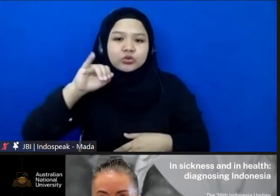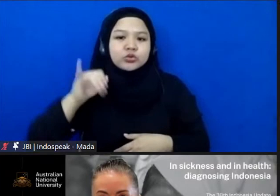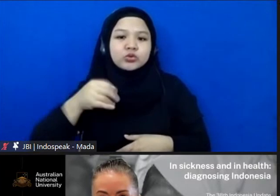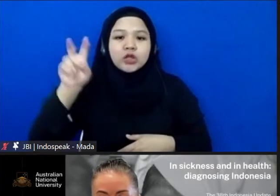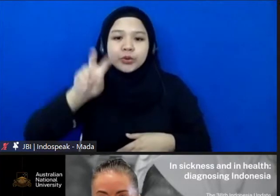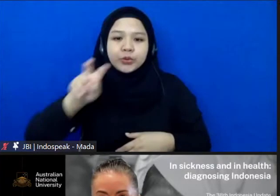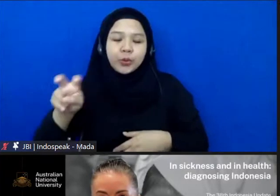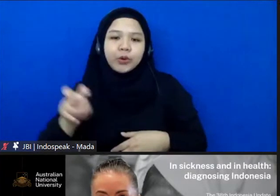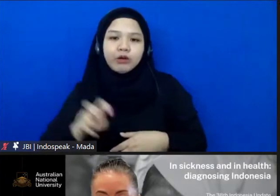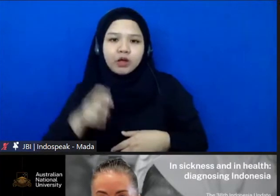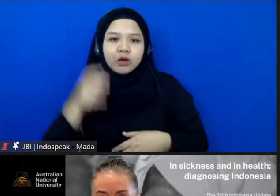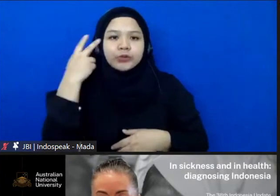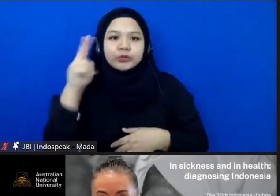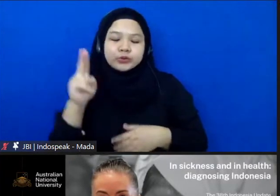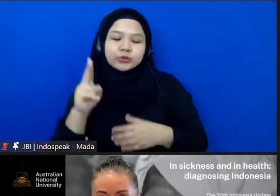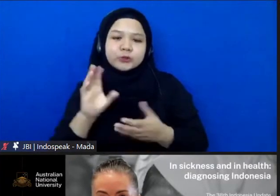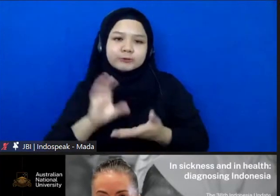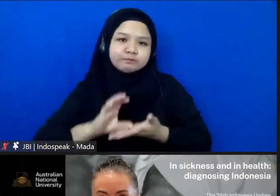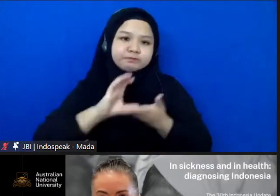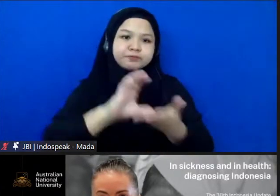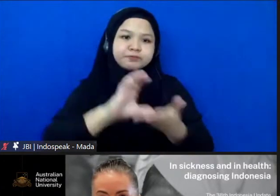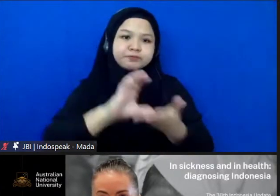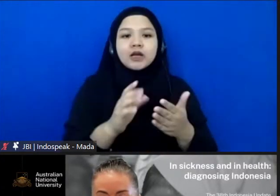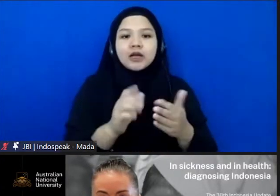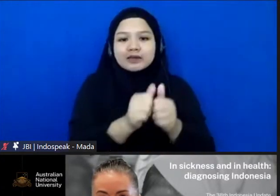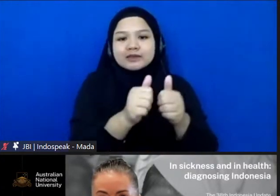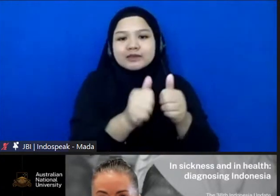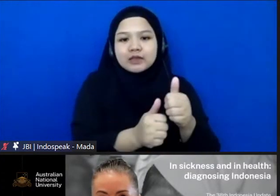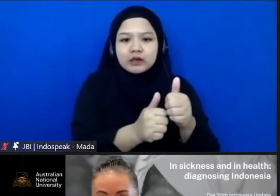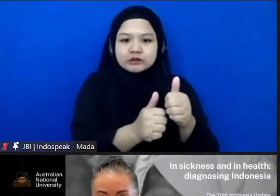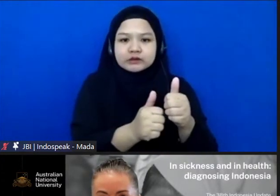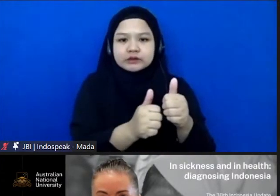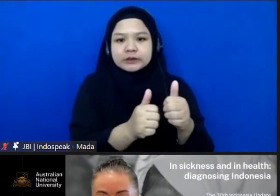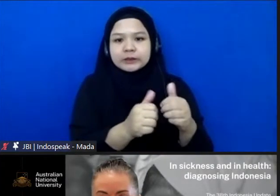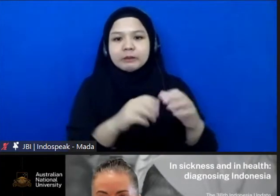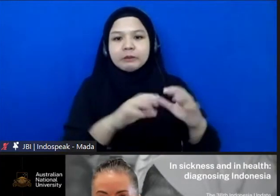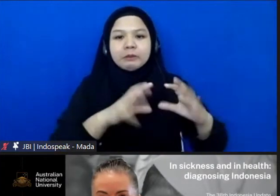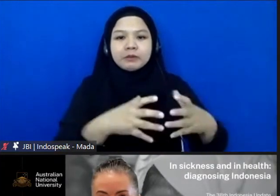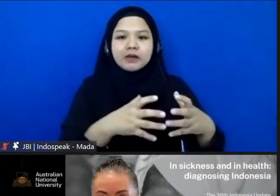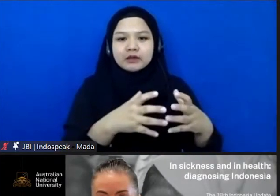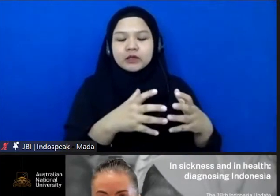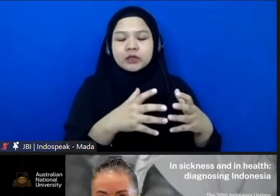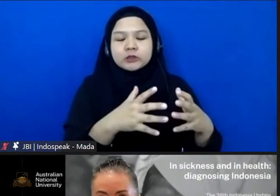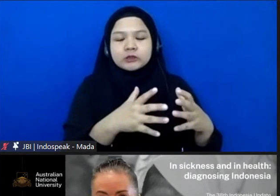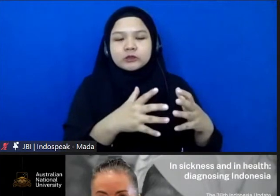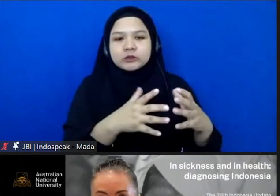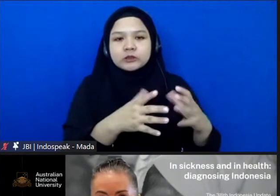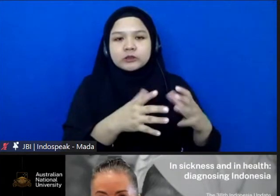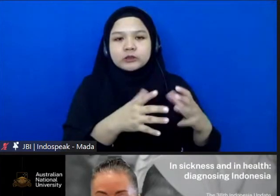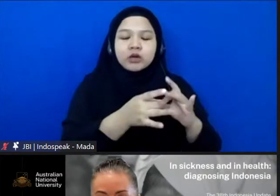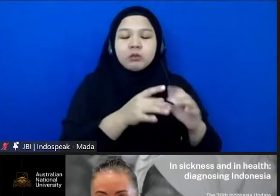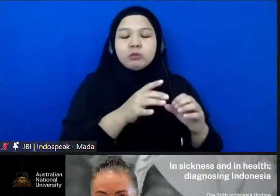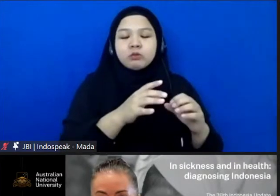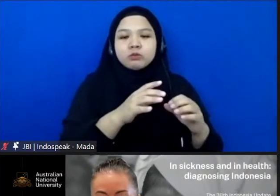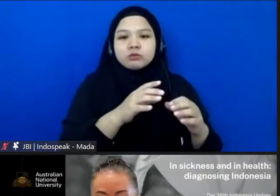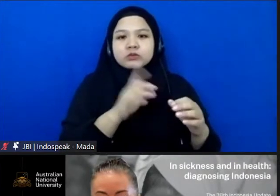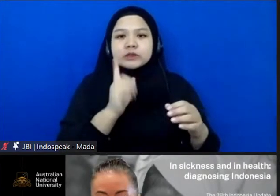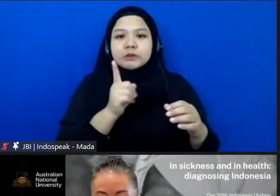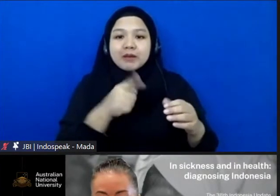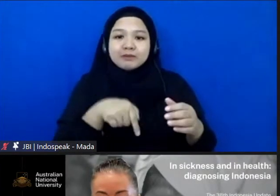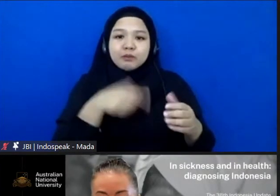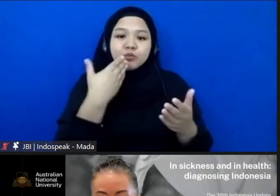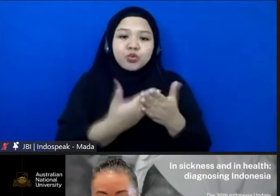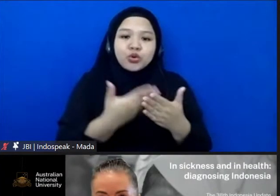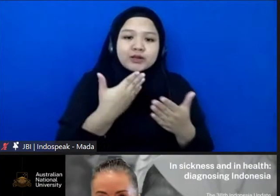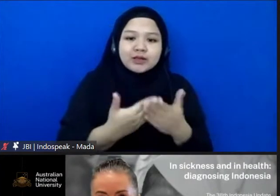Quad Vaccine Partnership and of $130 million to the COVAX Advanced Market Commitment. I